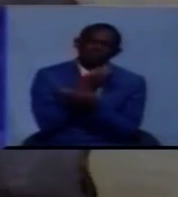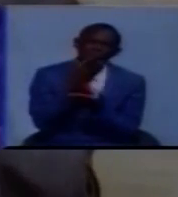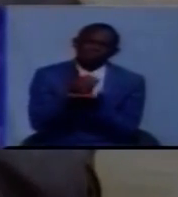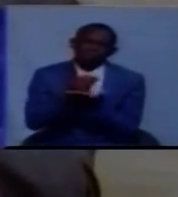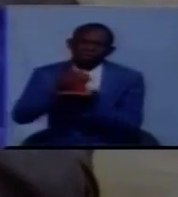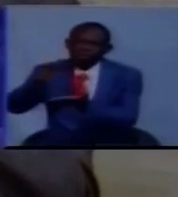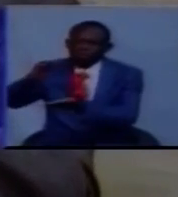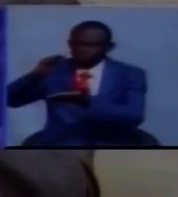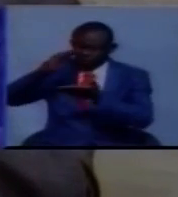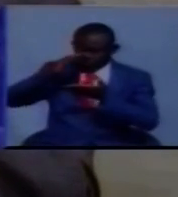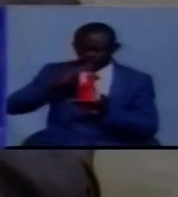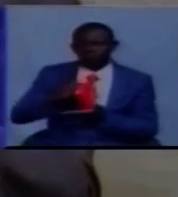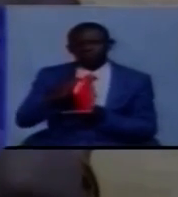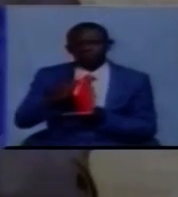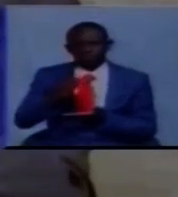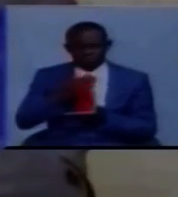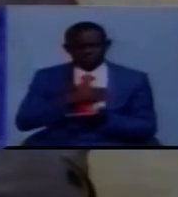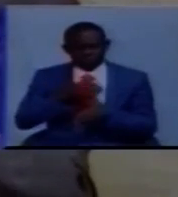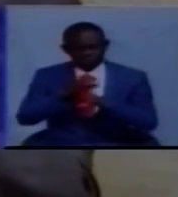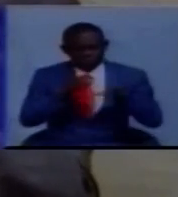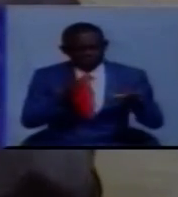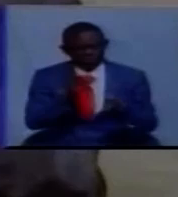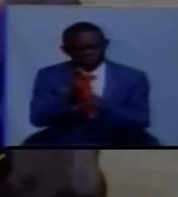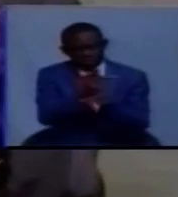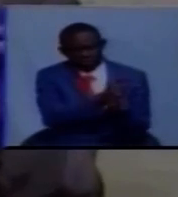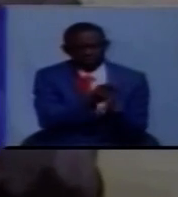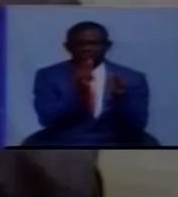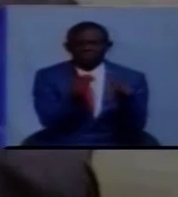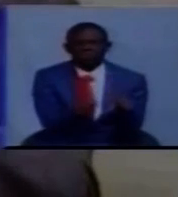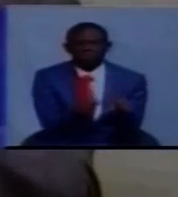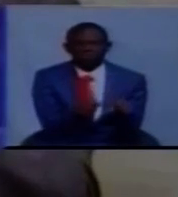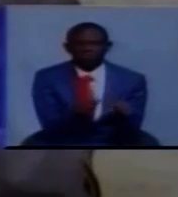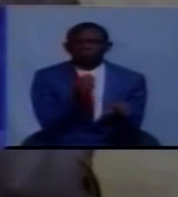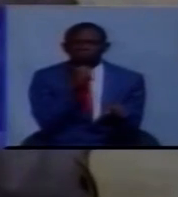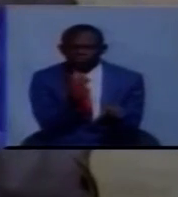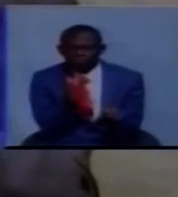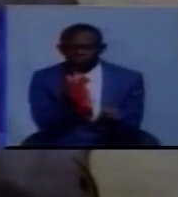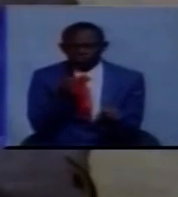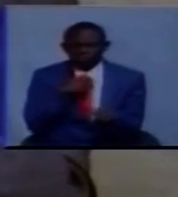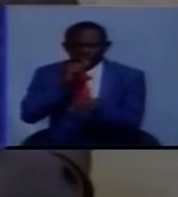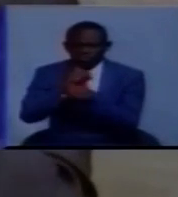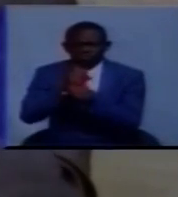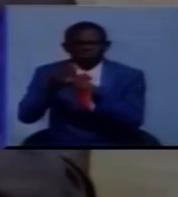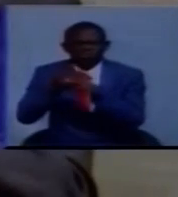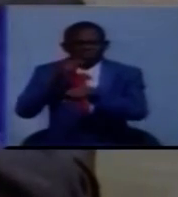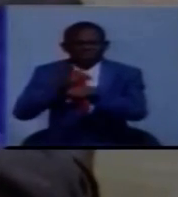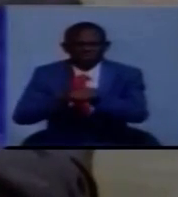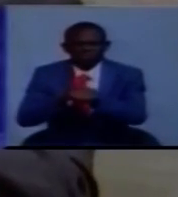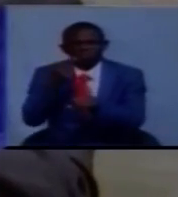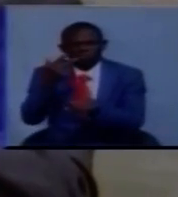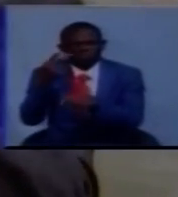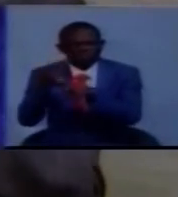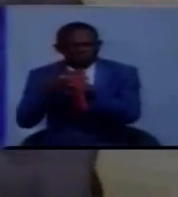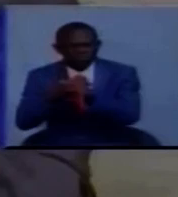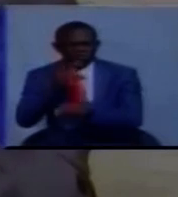be able to plan for my children. Not that for 3 months you are able to take your child to this school, then after 3 months you can't send your child